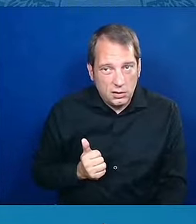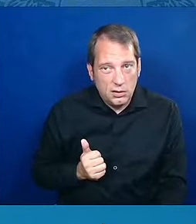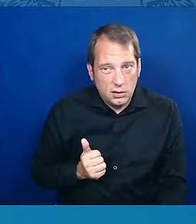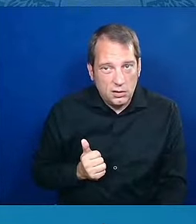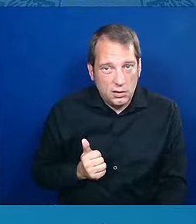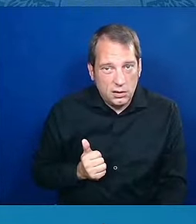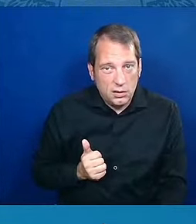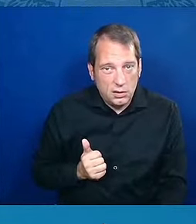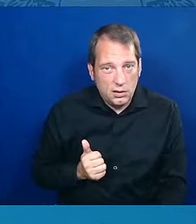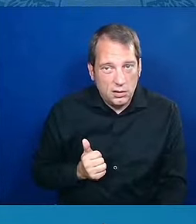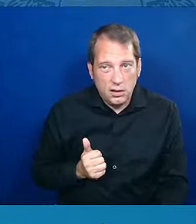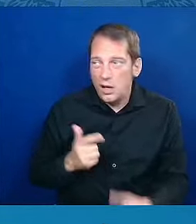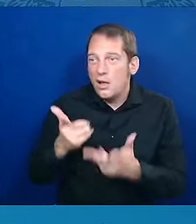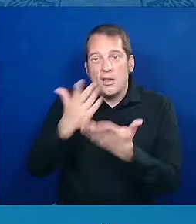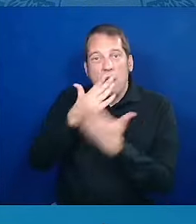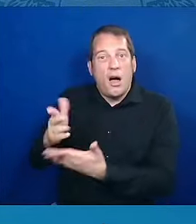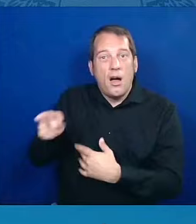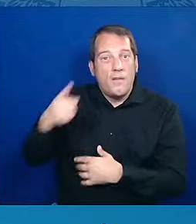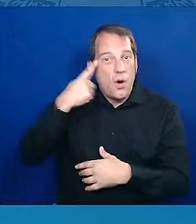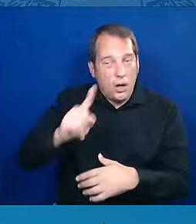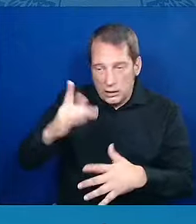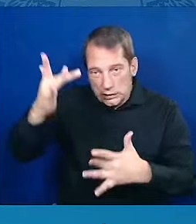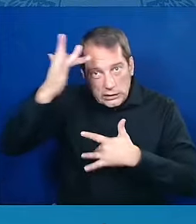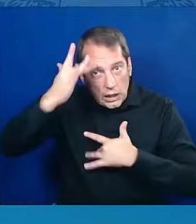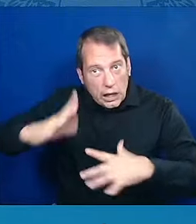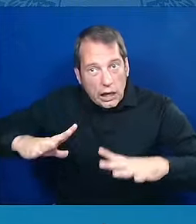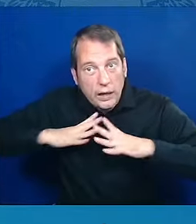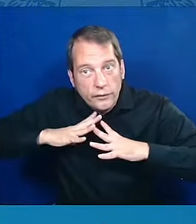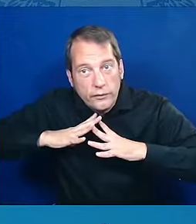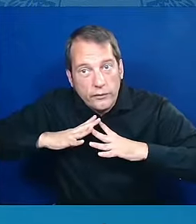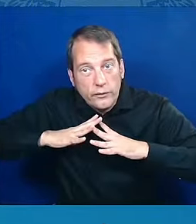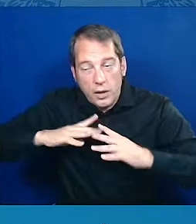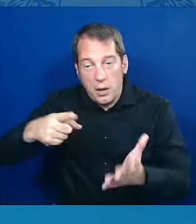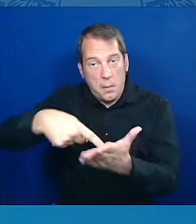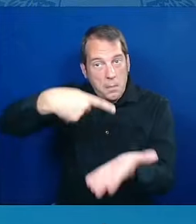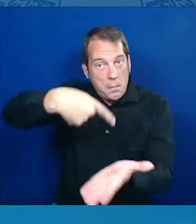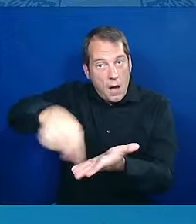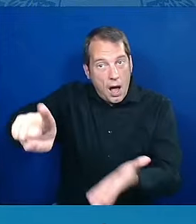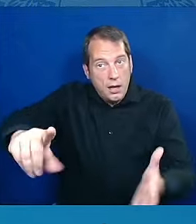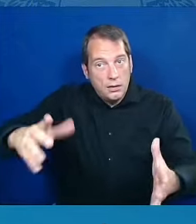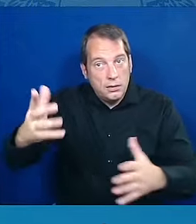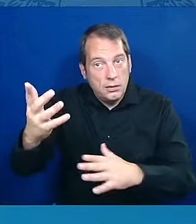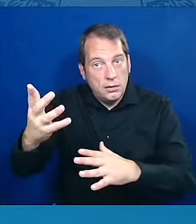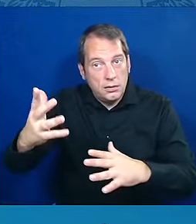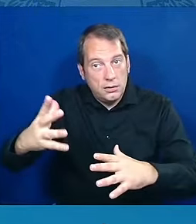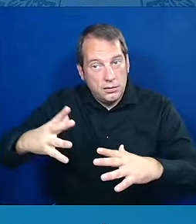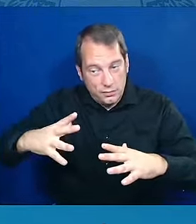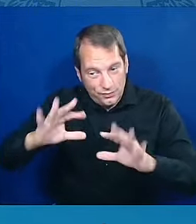family leave and vacation time.